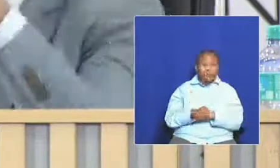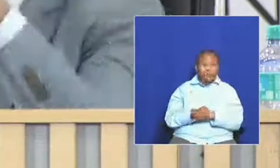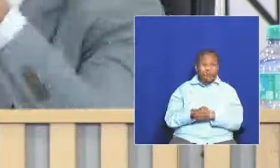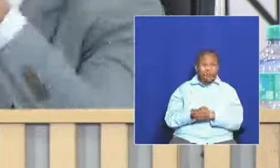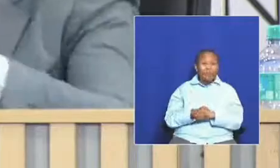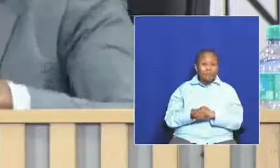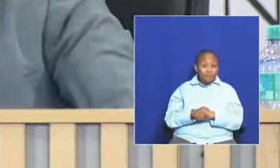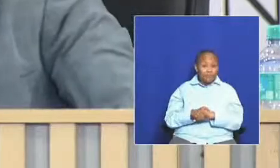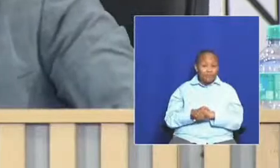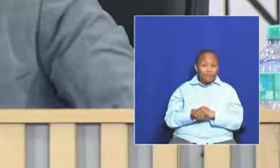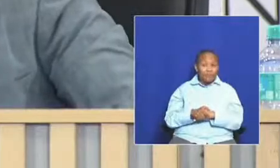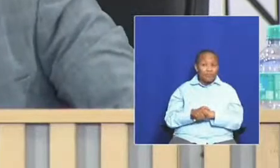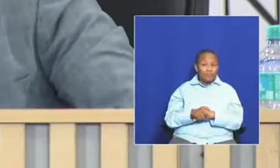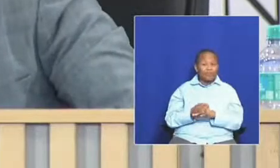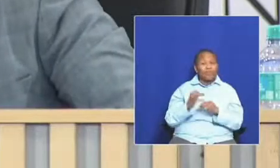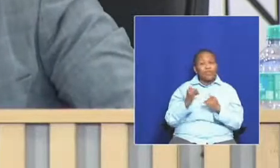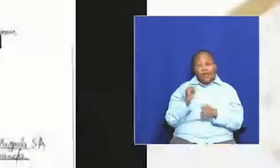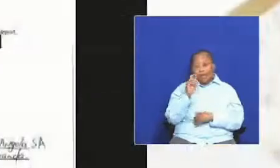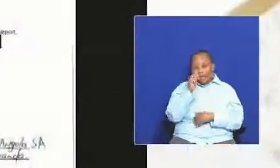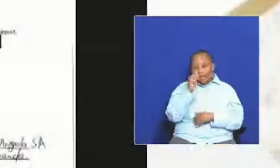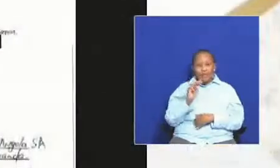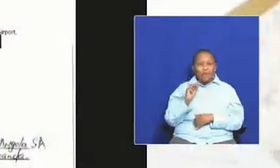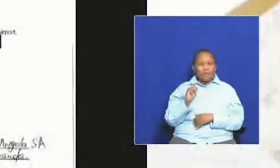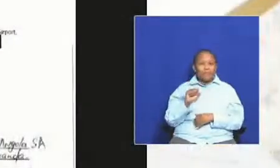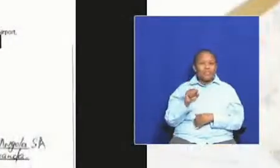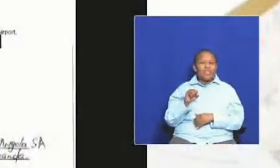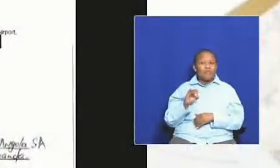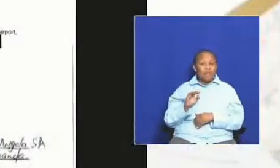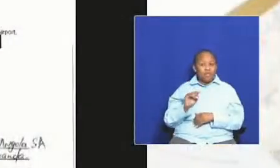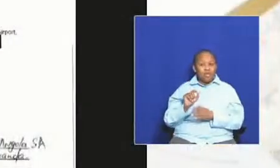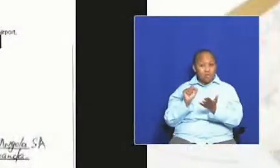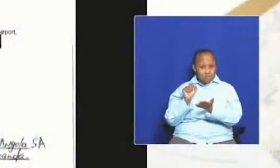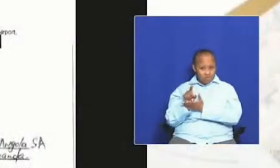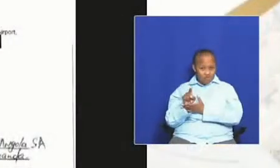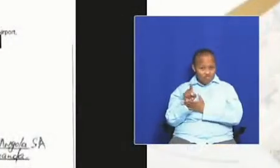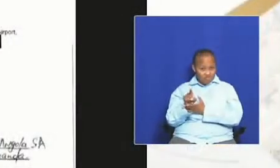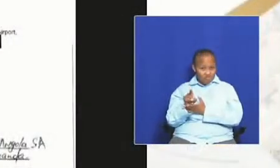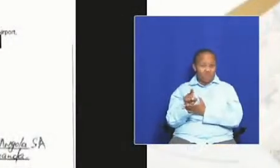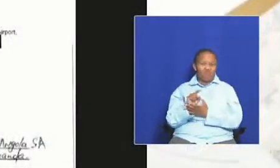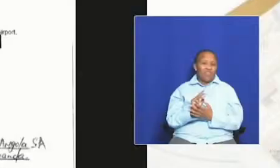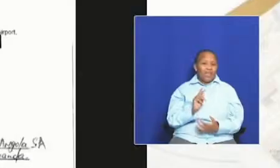Msibi. Sent to you, not that you sent.